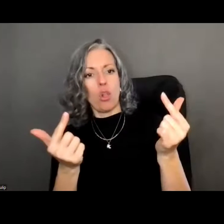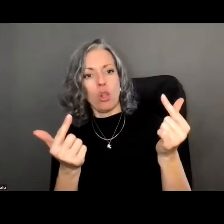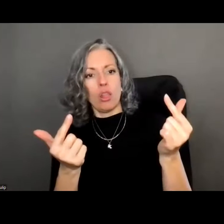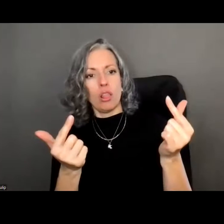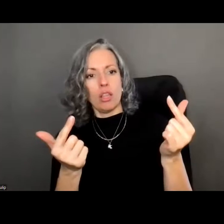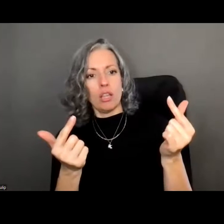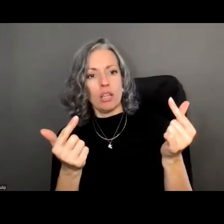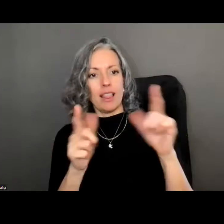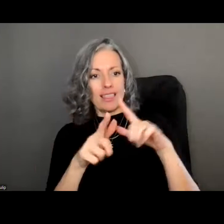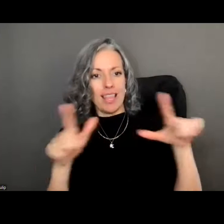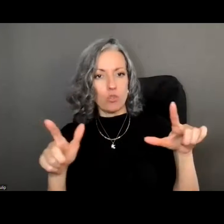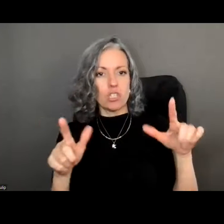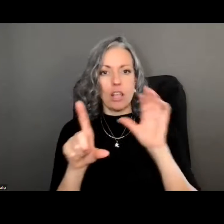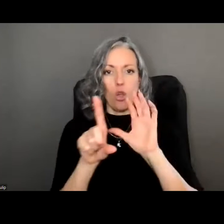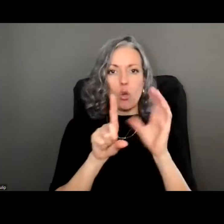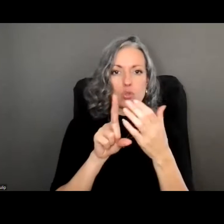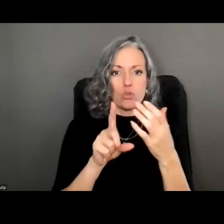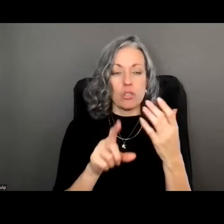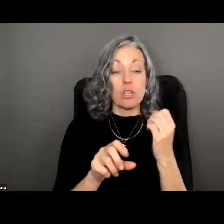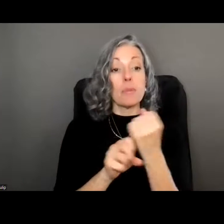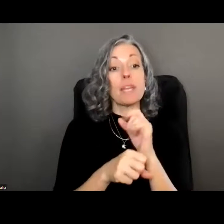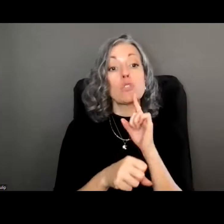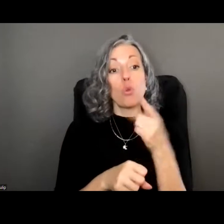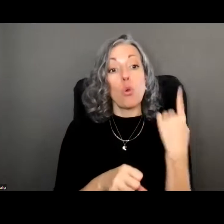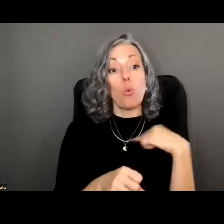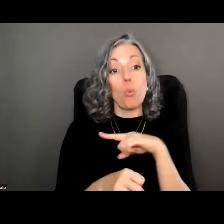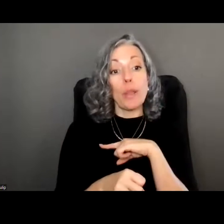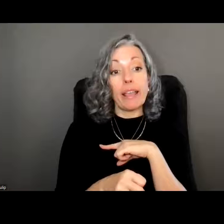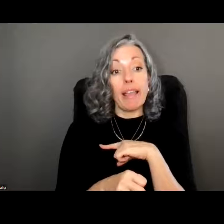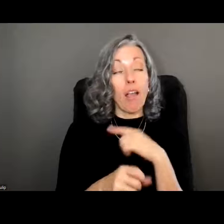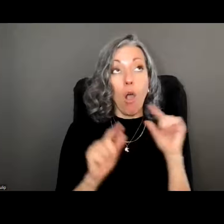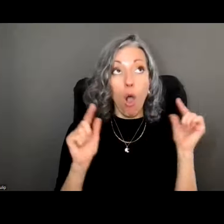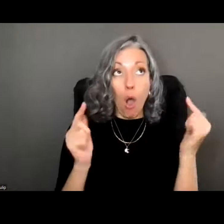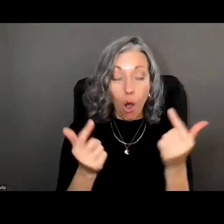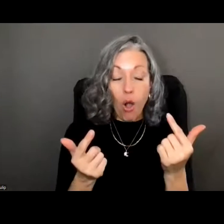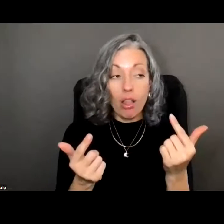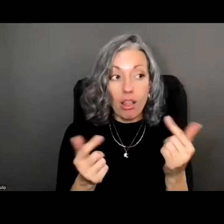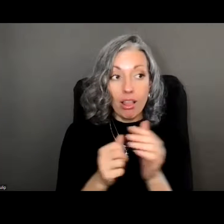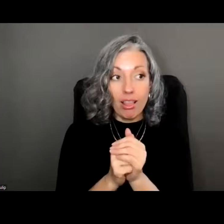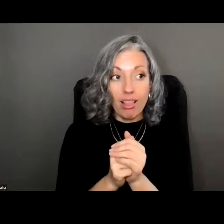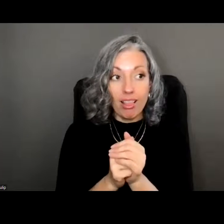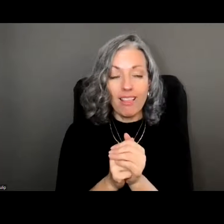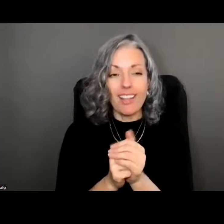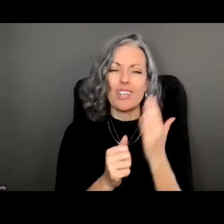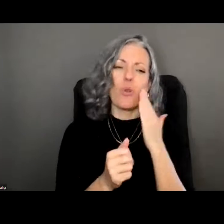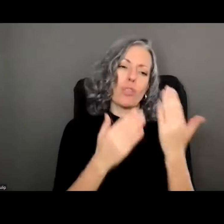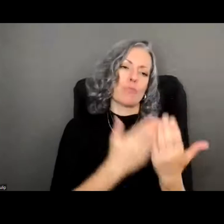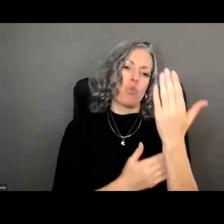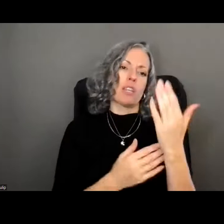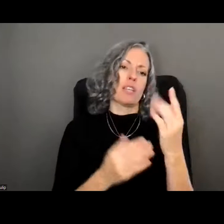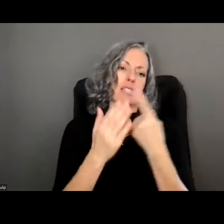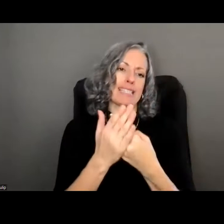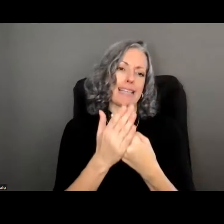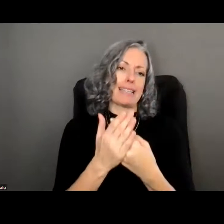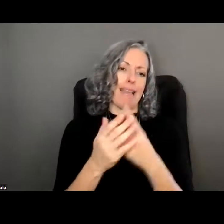threshold languages and cultures. So we want to make sure that I think we all in the morning we're talking about making sure that all of